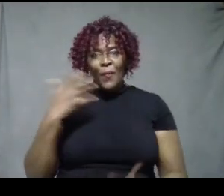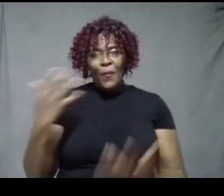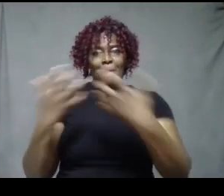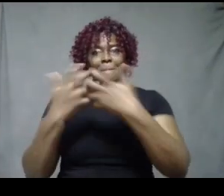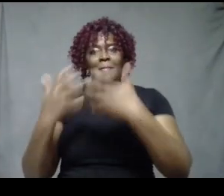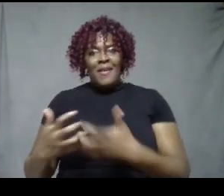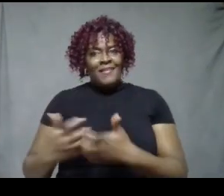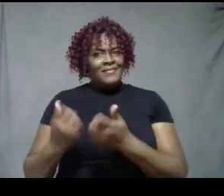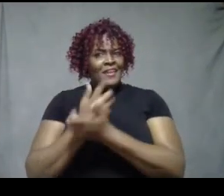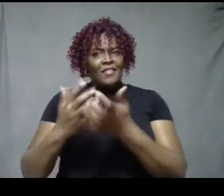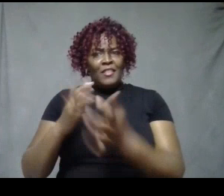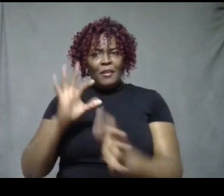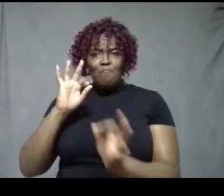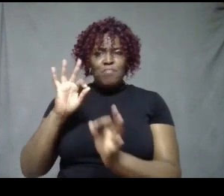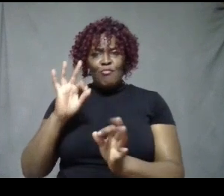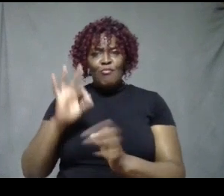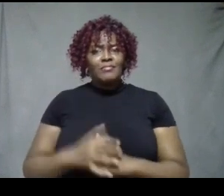everything.